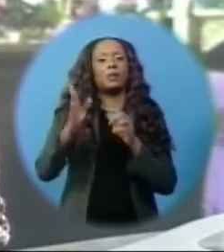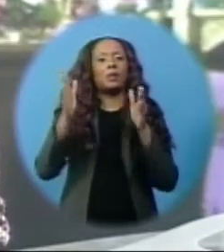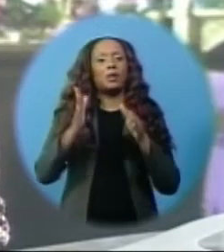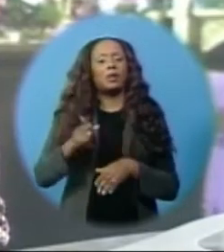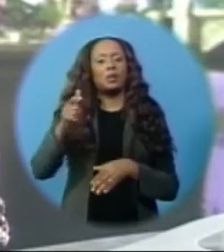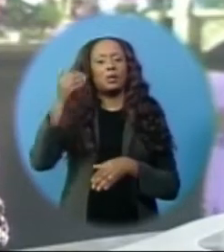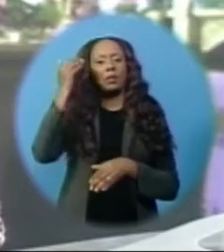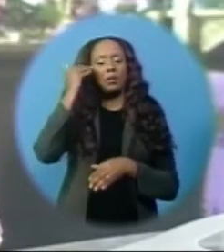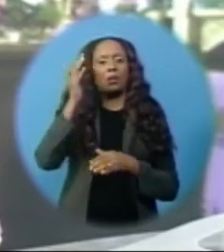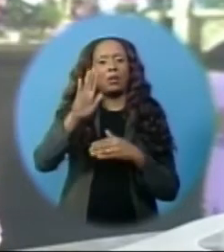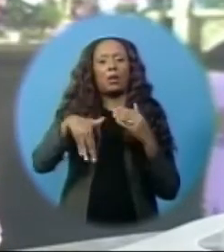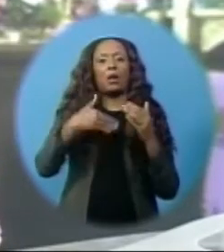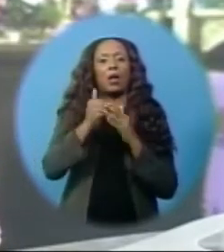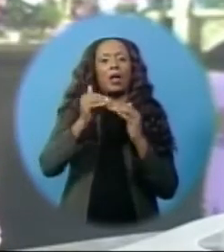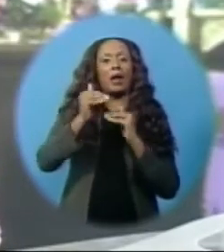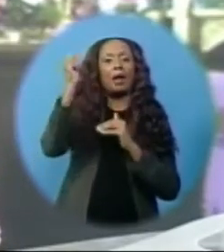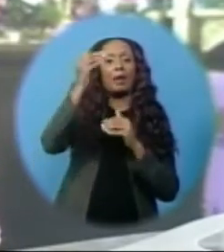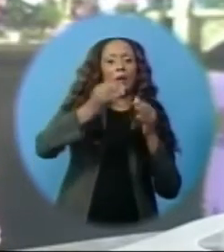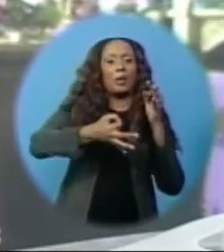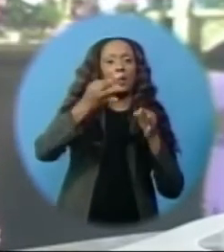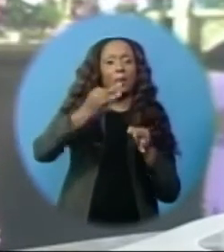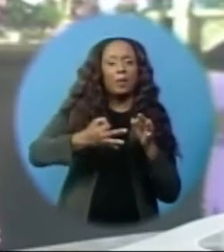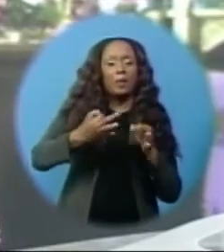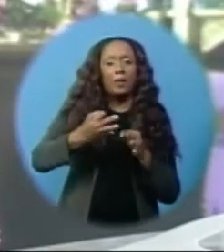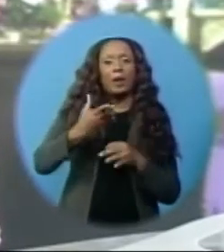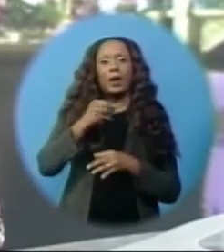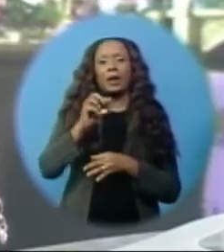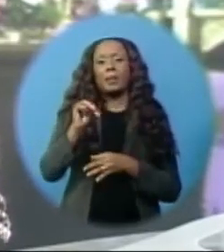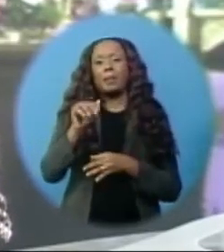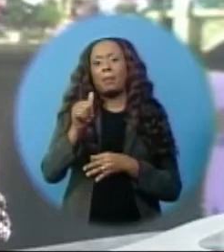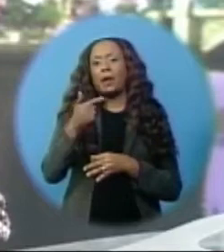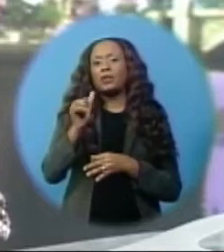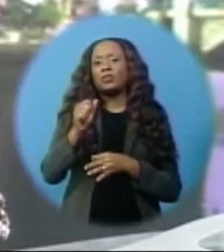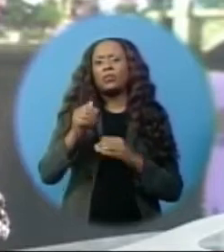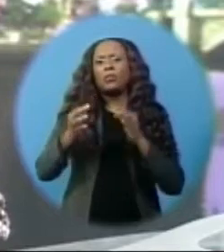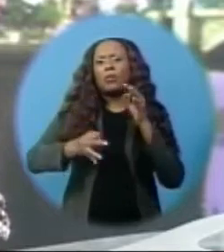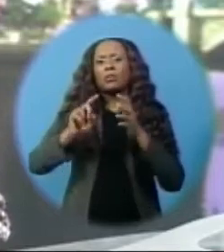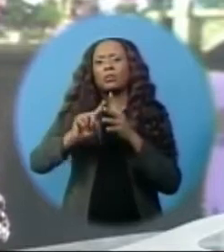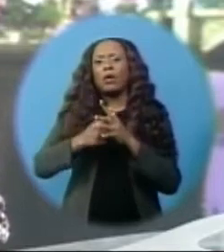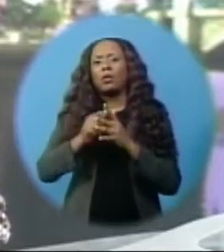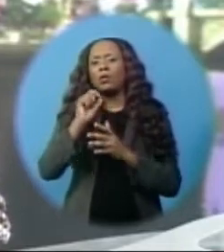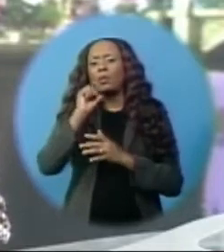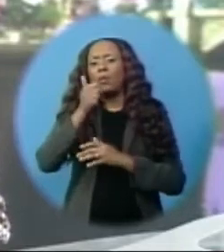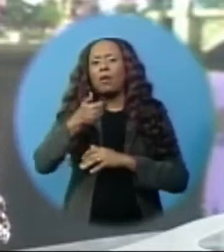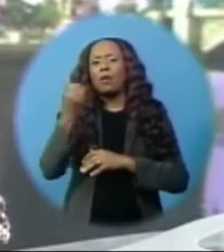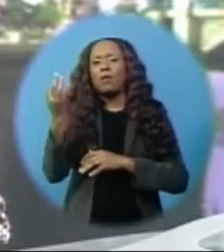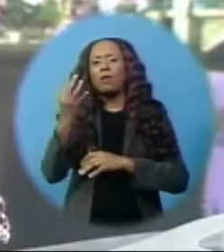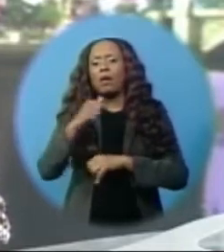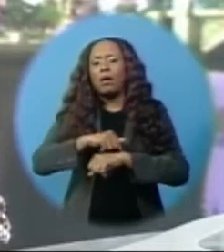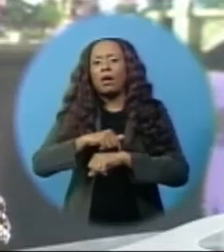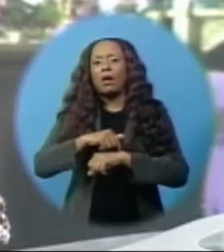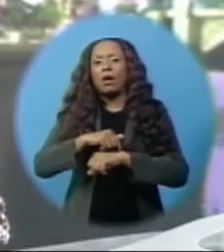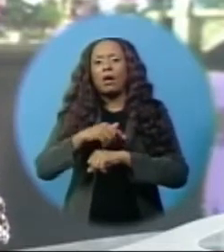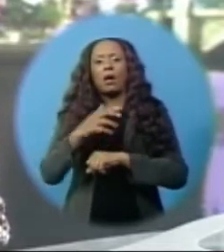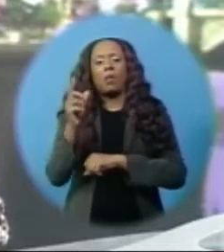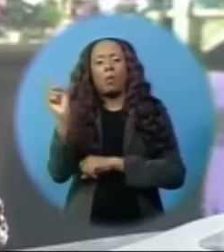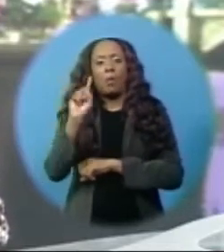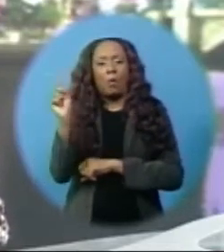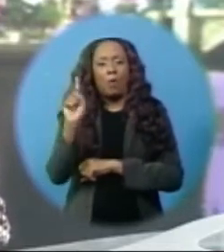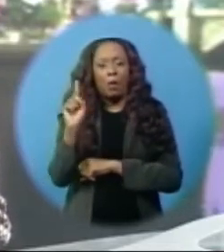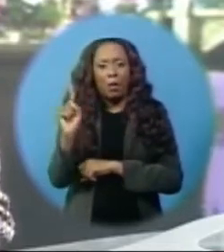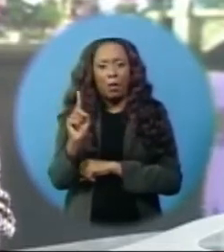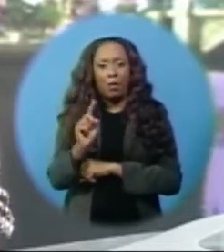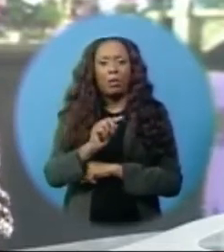and magistrates courts will start at 1 p.m. tomorrow. This late start is to allow members of the court and the Barbados